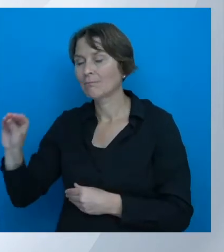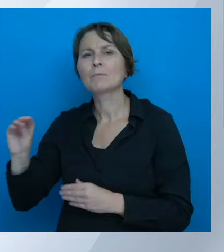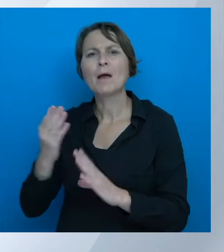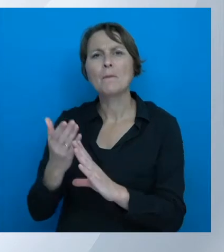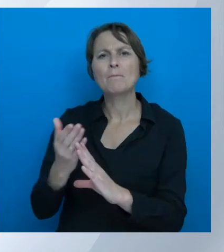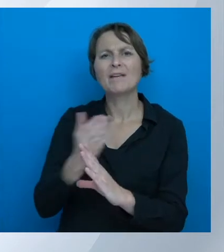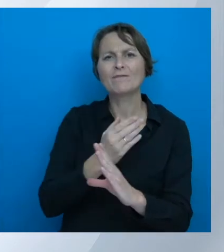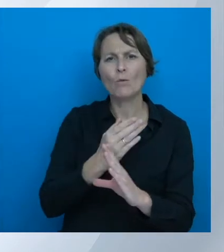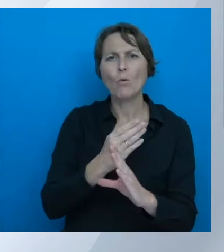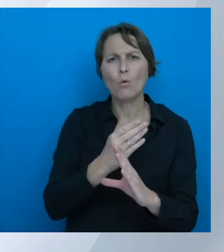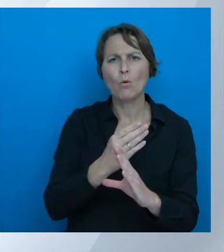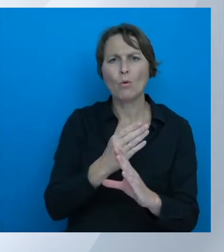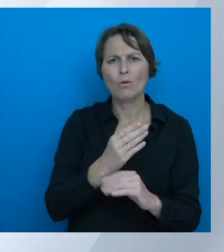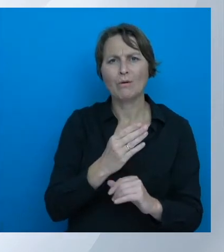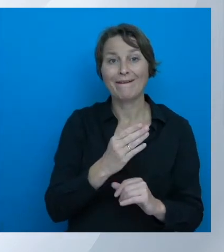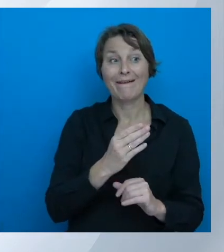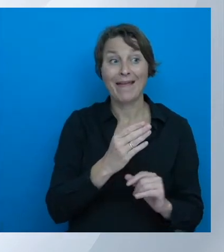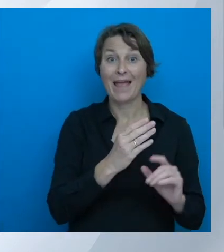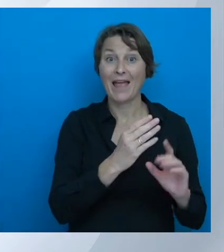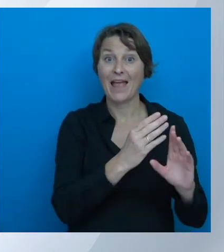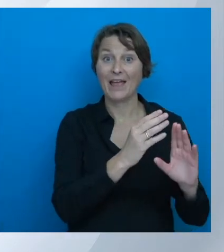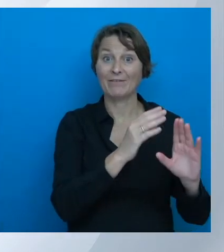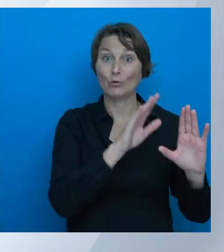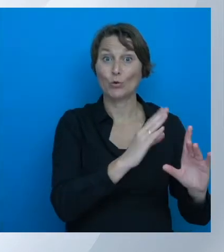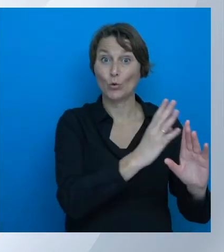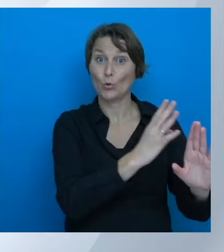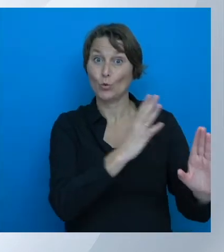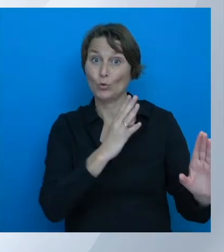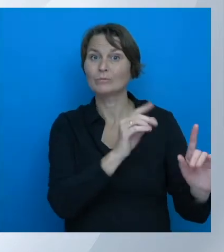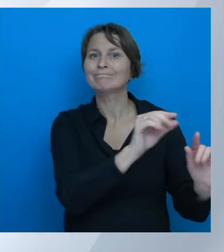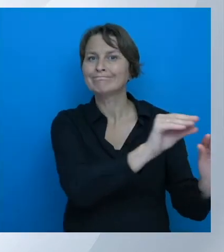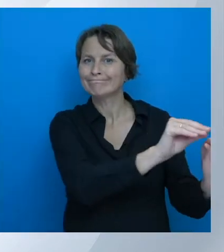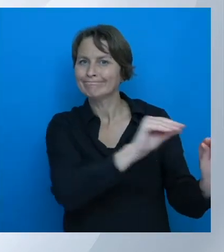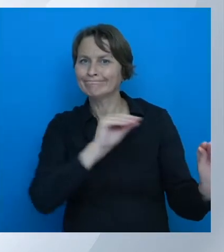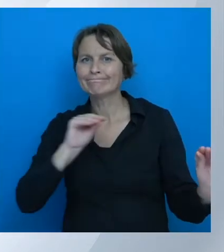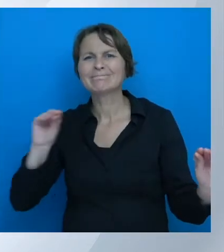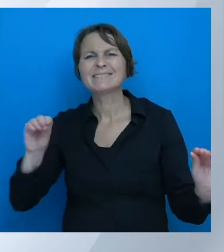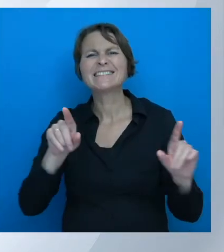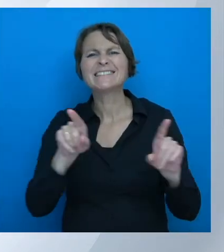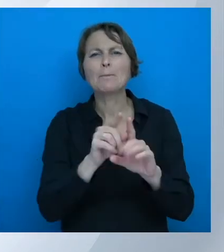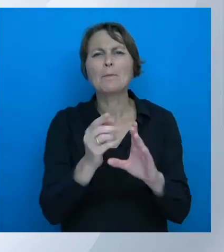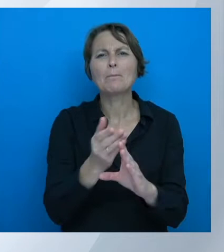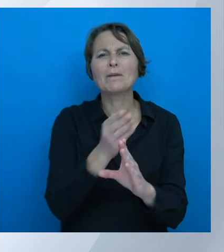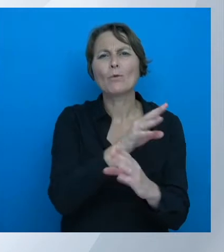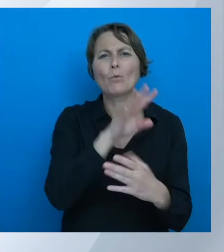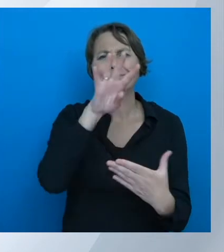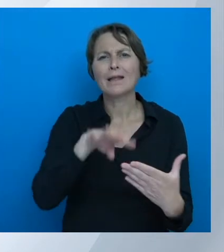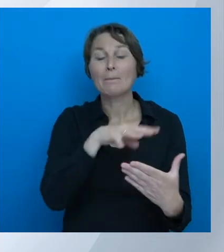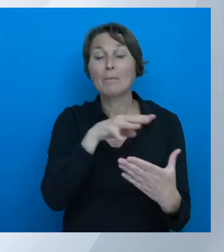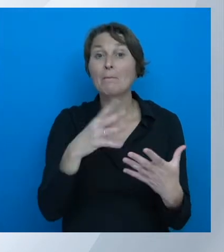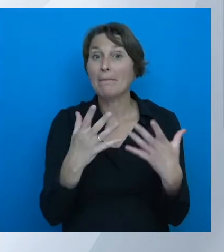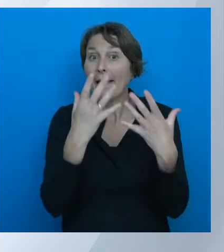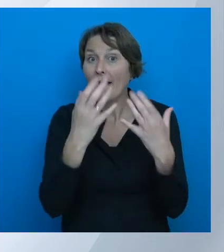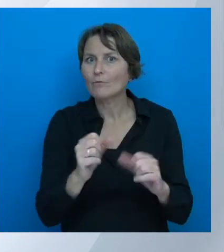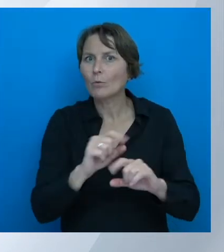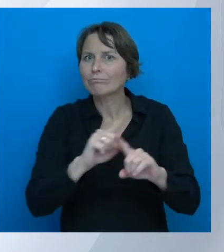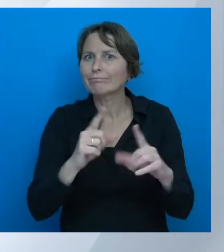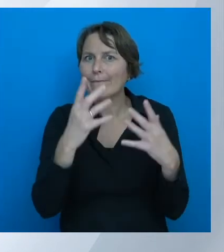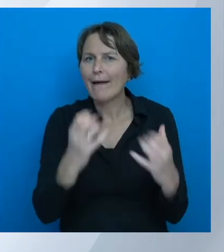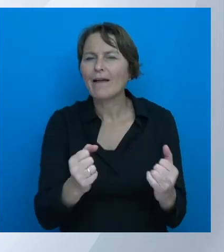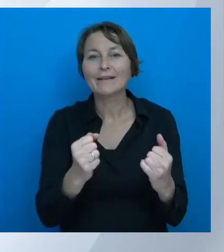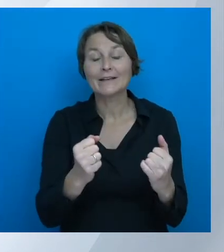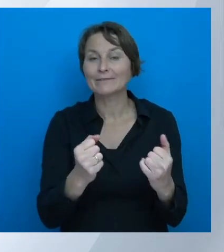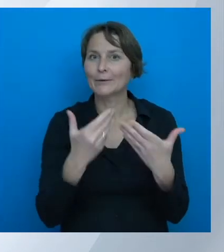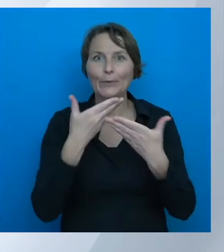in our constructor. And just like a table, this may or may not exist. And if you use it when it doesn't exist, it is